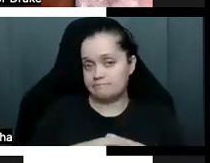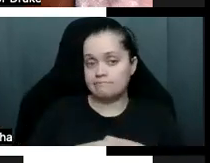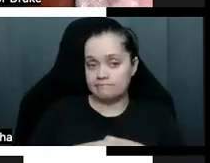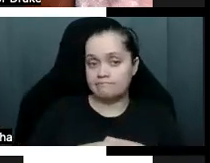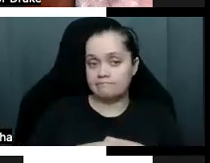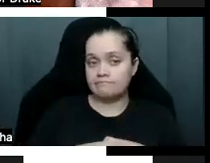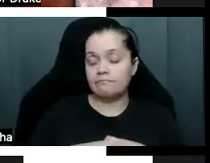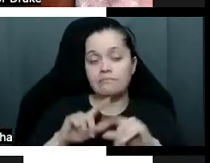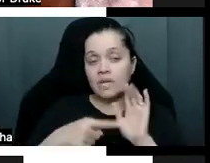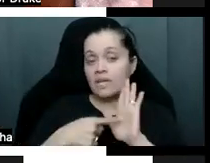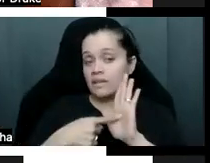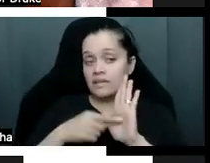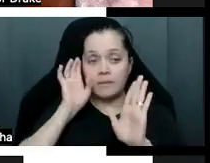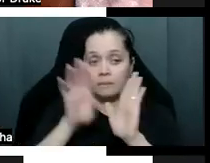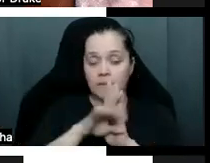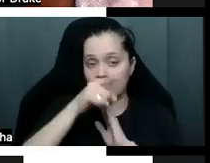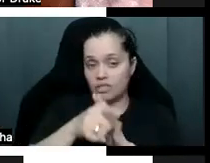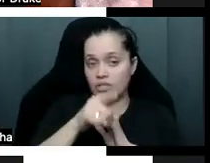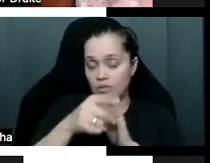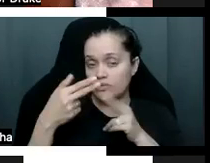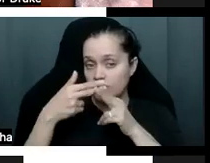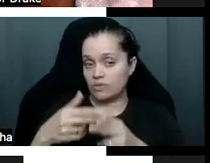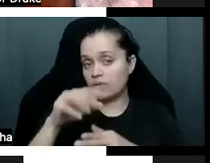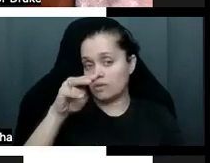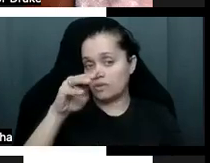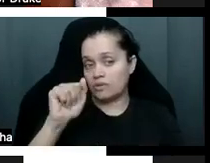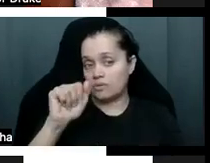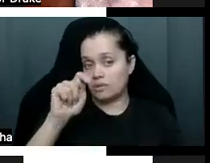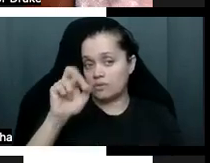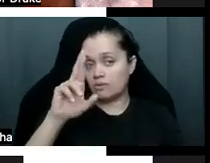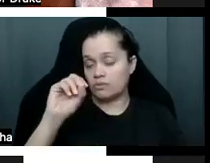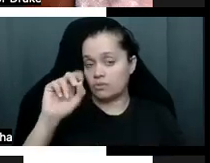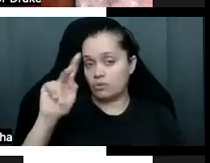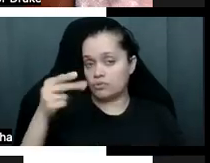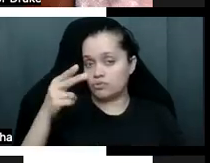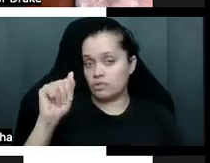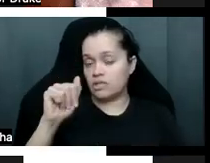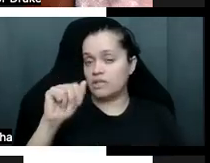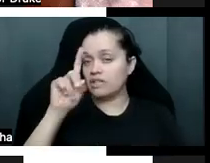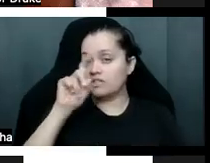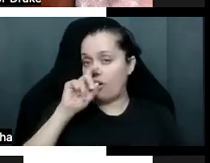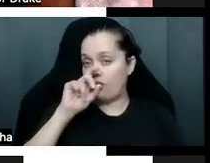The illustration on the right side here, these are called Matryoshka dolls. Perhaps you have